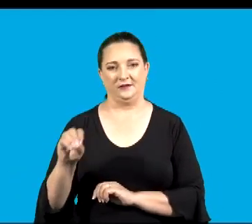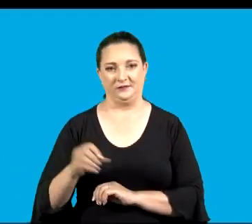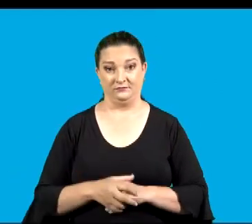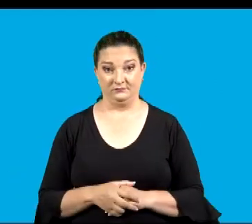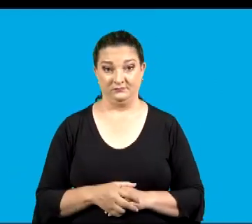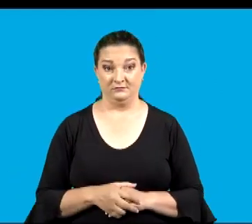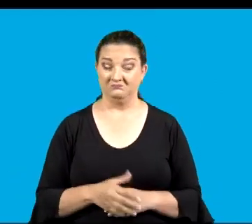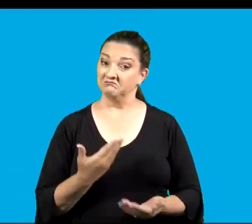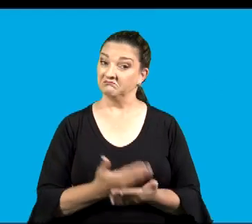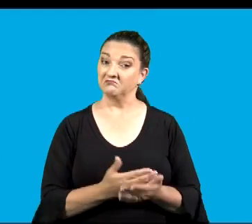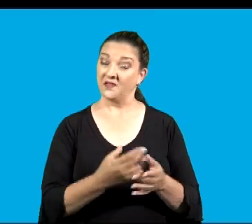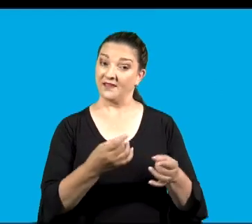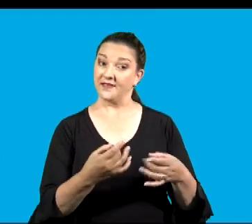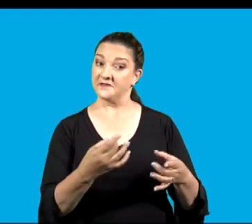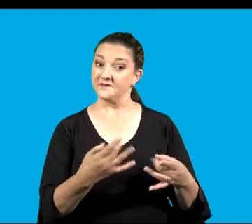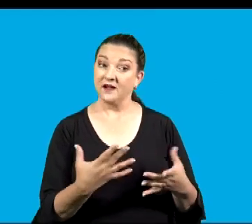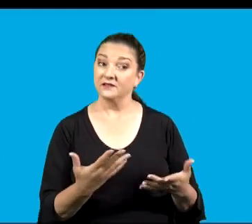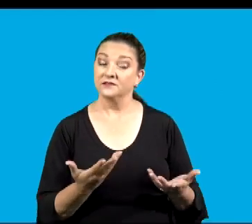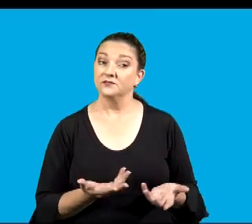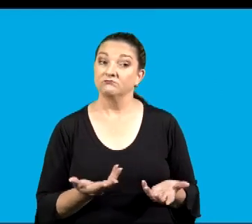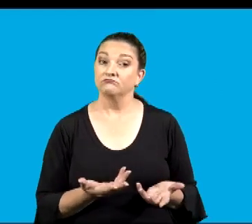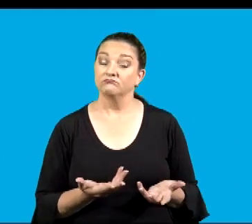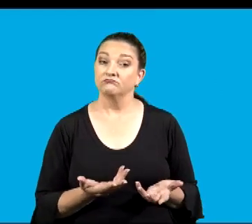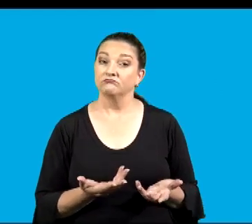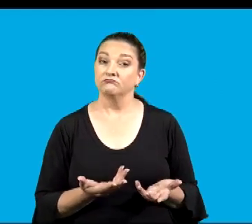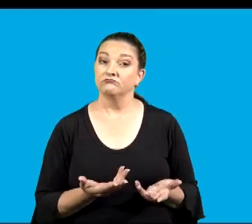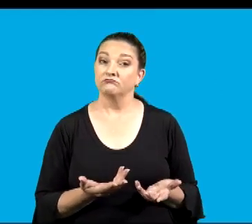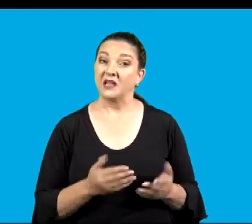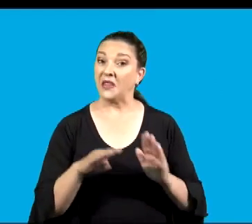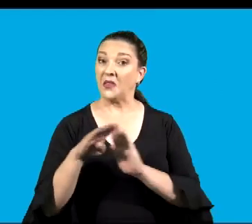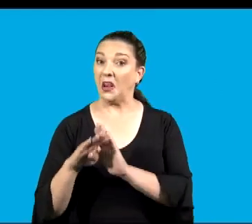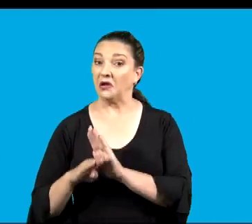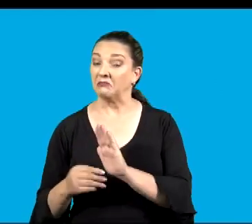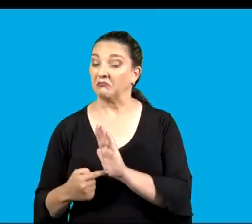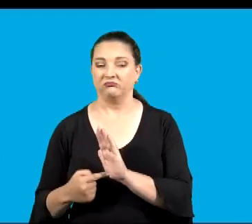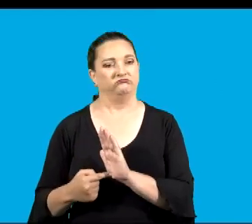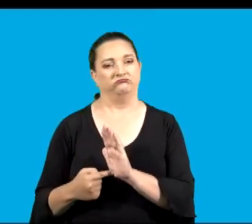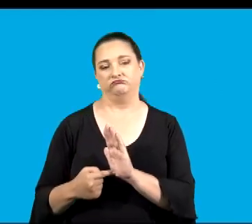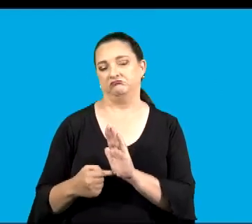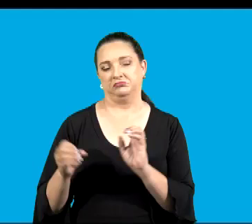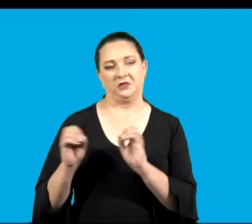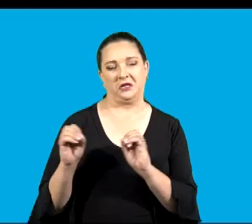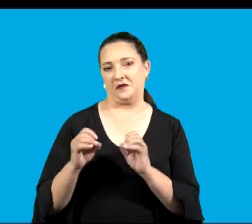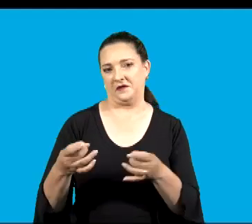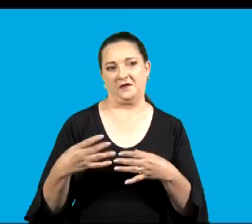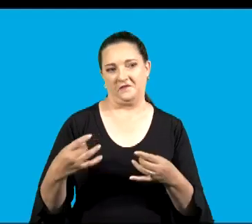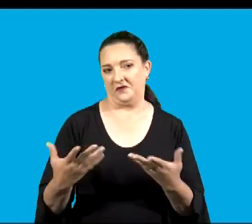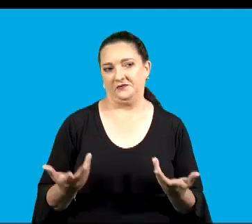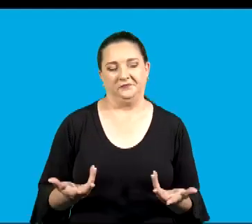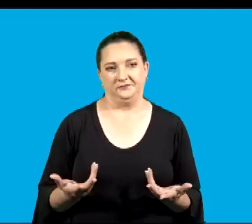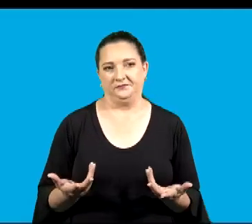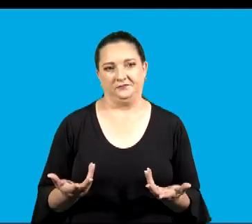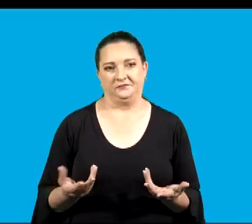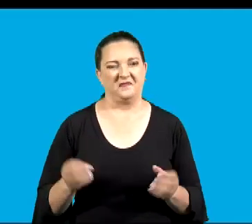2,700. Does it affect the amounts in the list? No. So I won't have